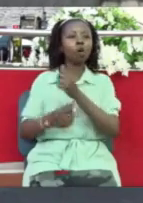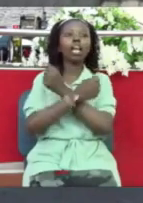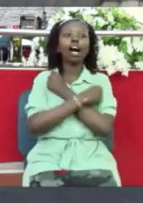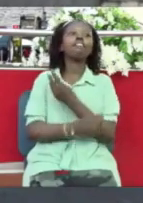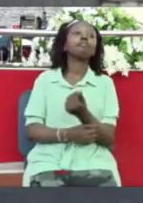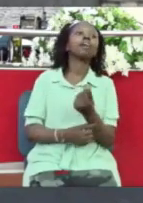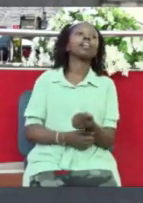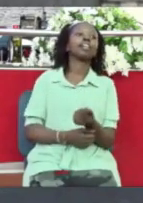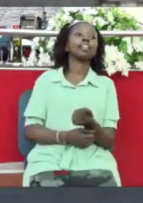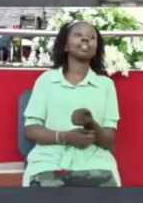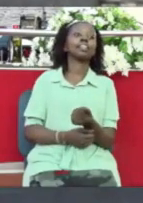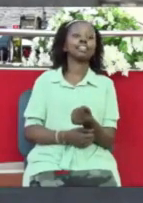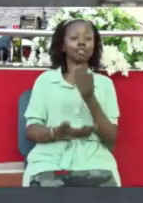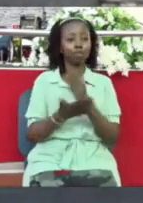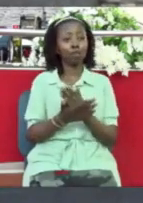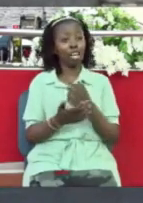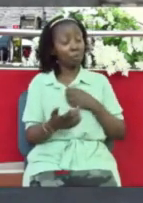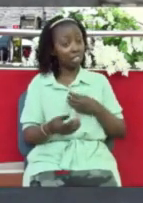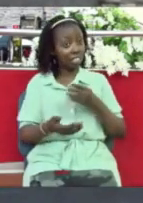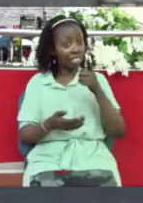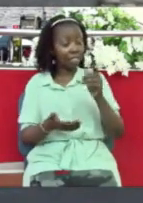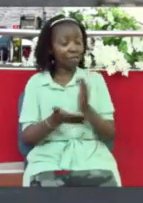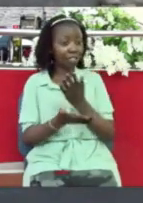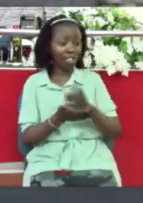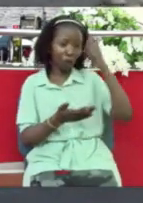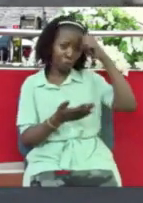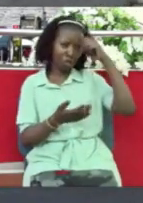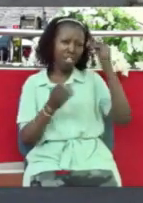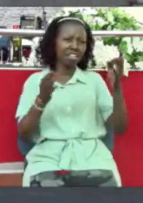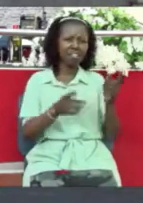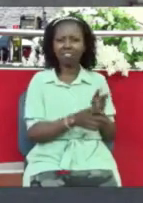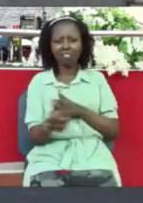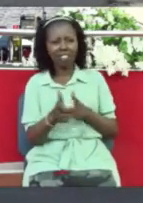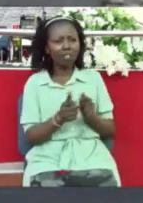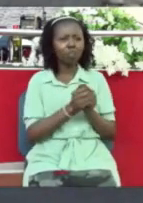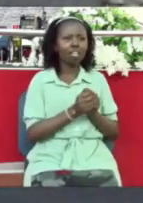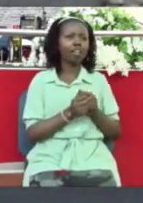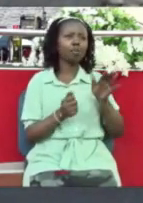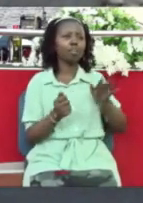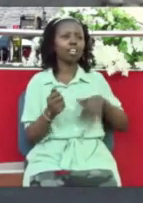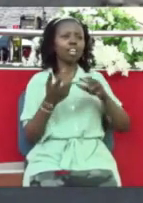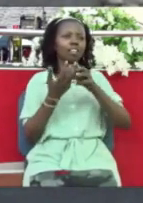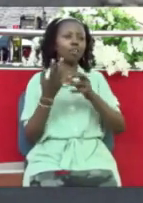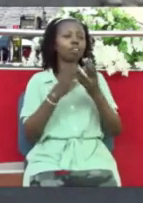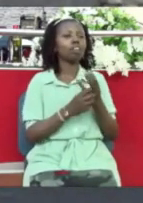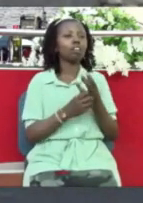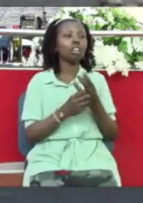Now I'm giving you a tip. Do you know why you are fighting with your spouse? It's because both of you love it.